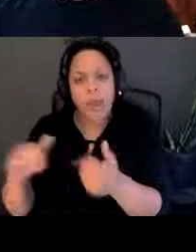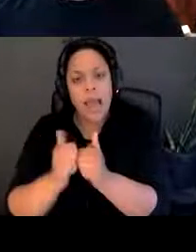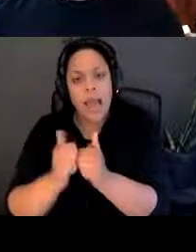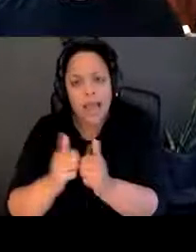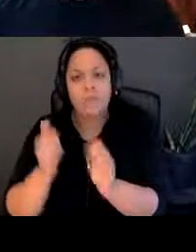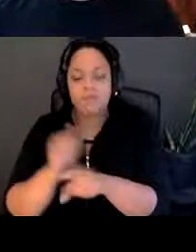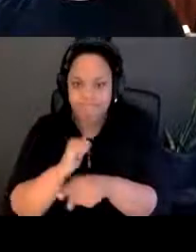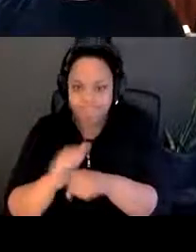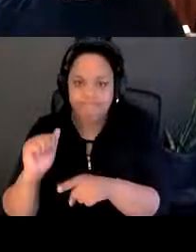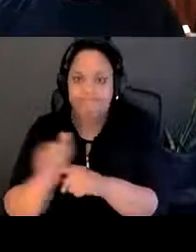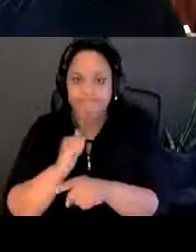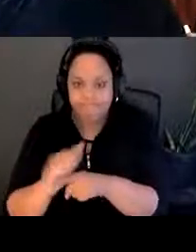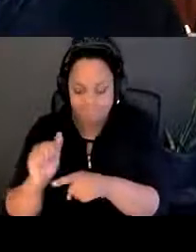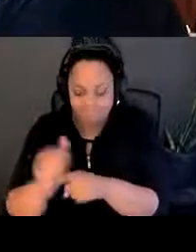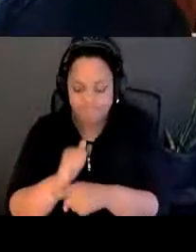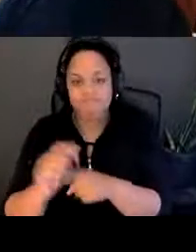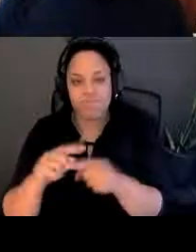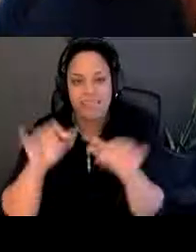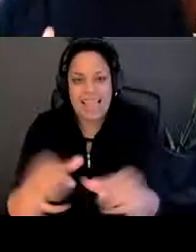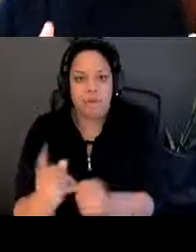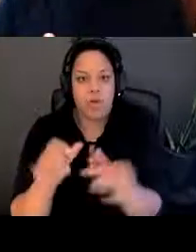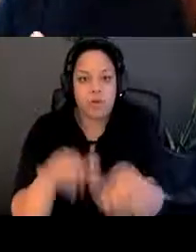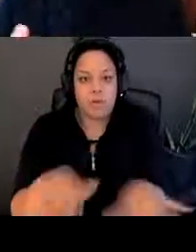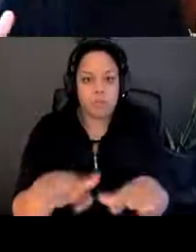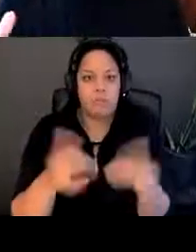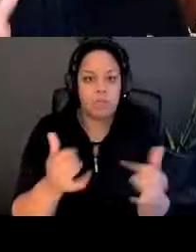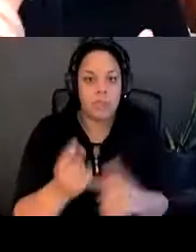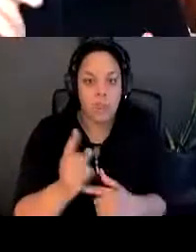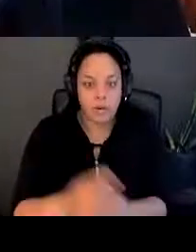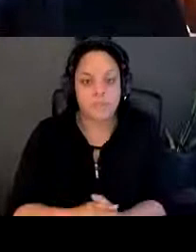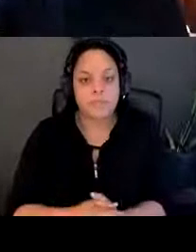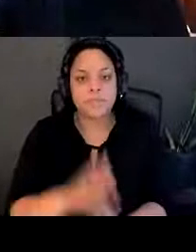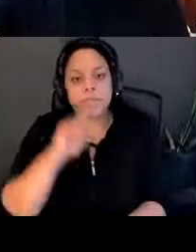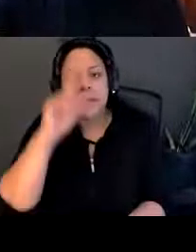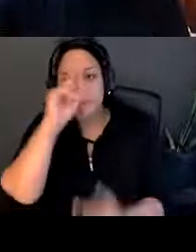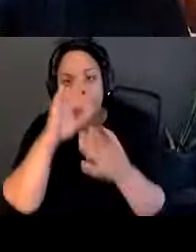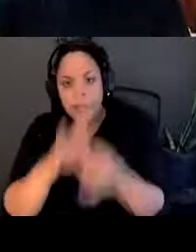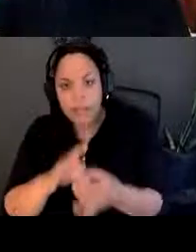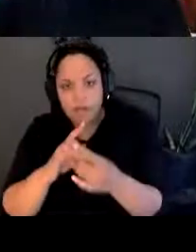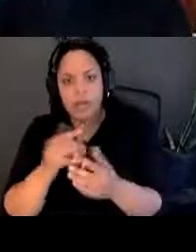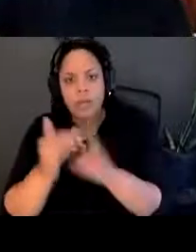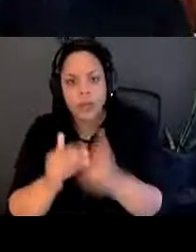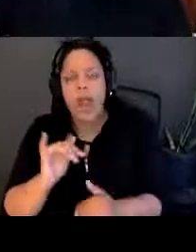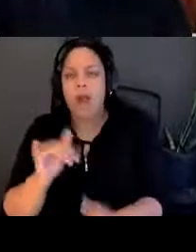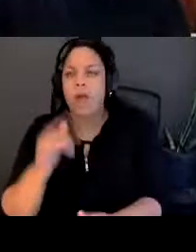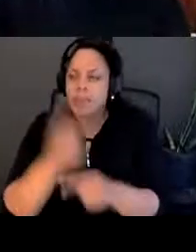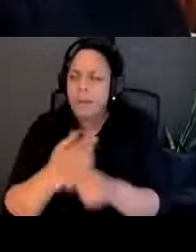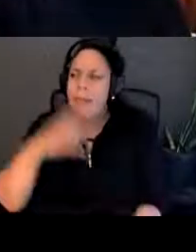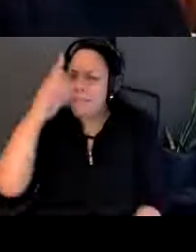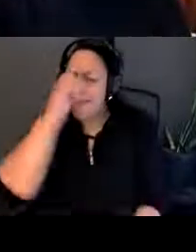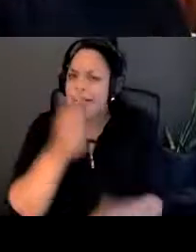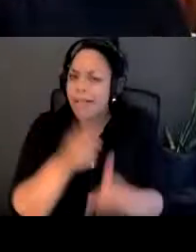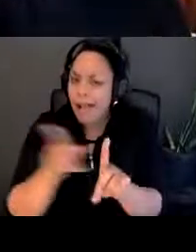again and again and again. And part of the process of being mindful is just noting that their mind has wandered. It's